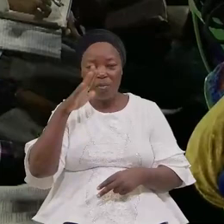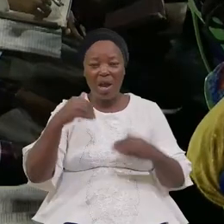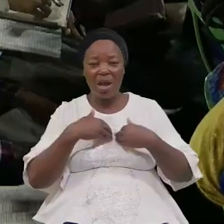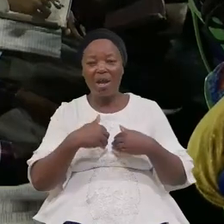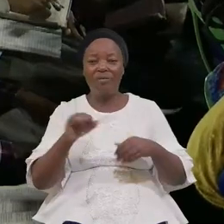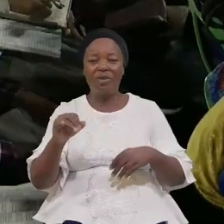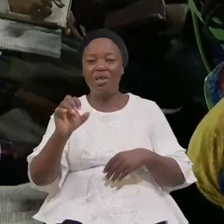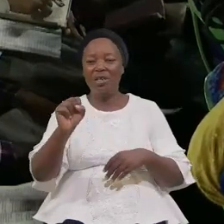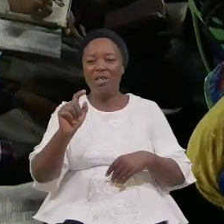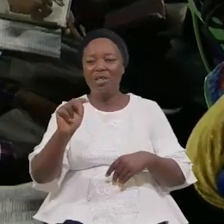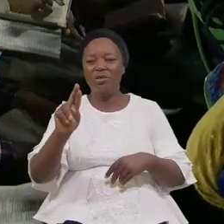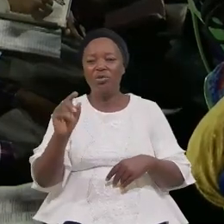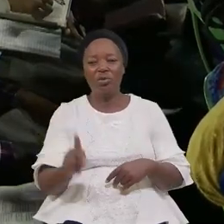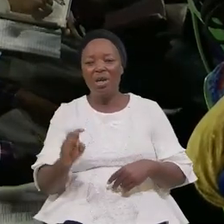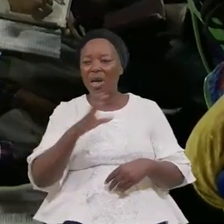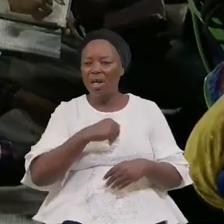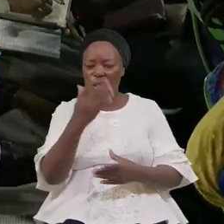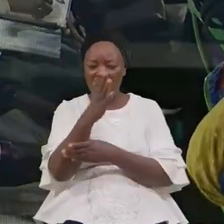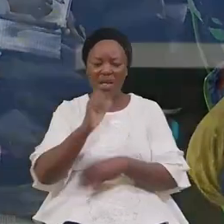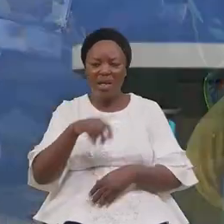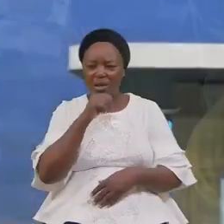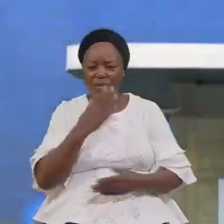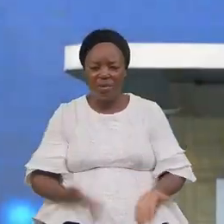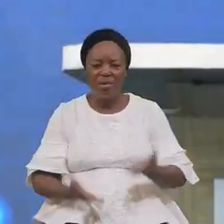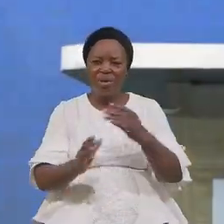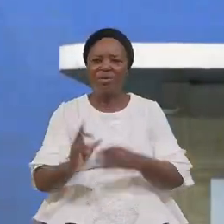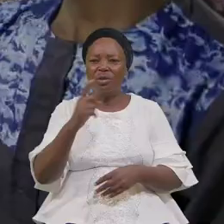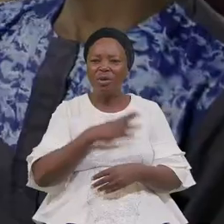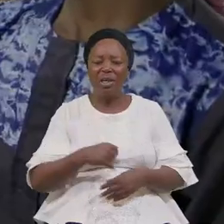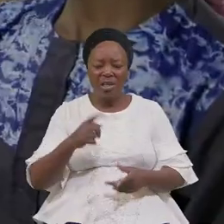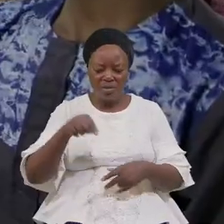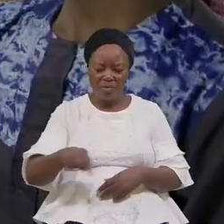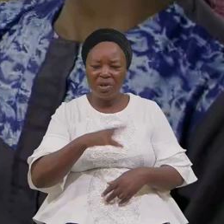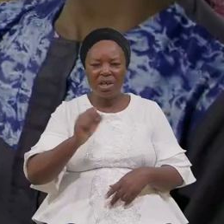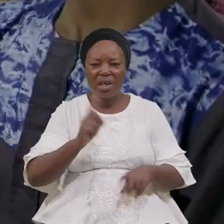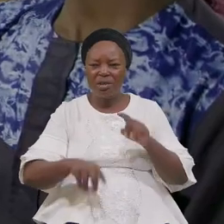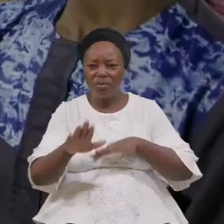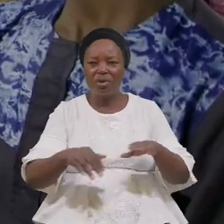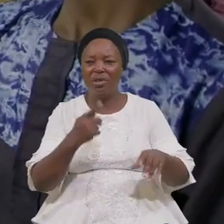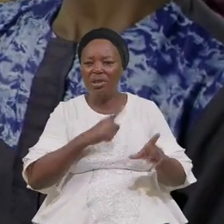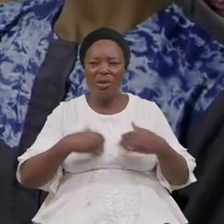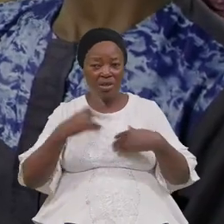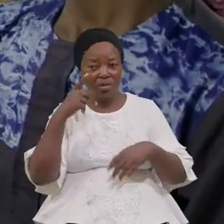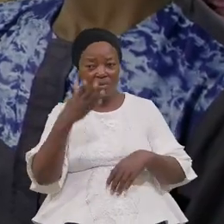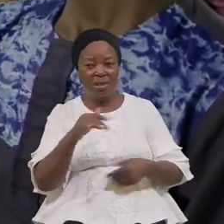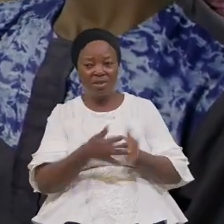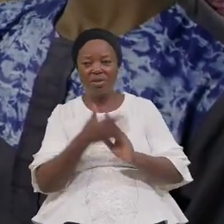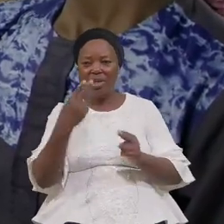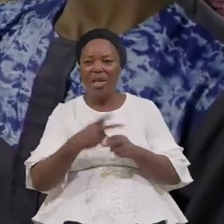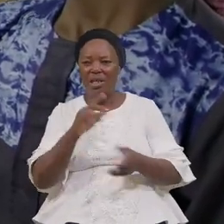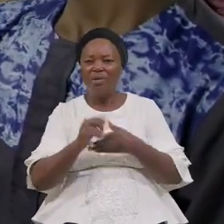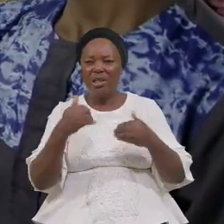be raised up, and the foot cannot walk, he has seen you there. And the one that is suffering from demonic